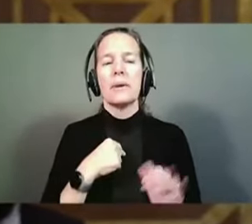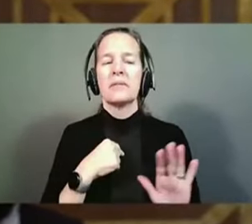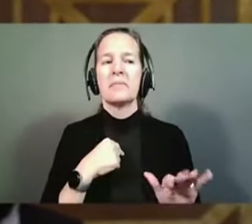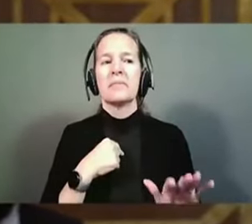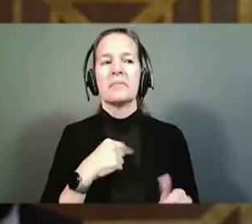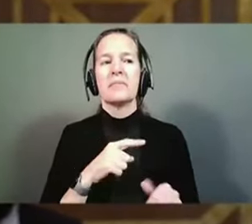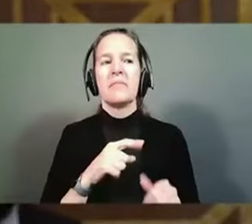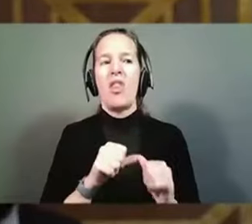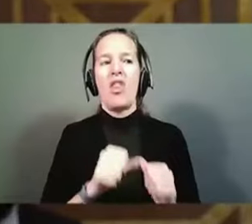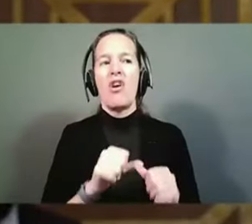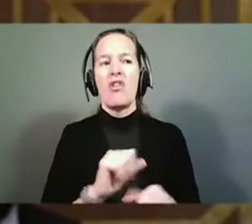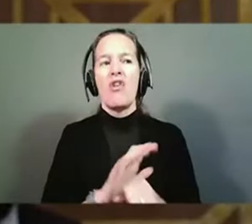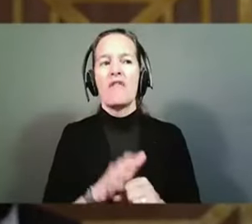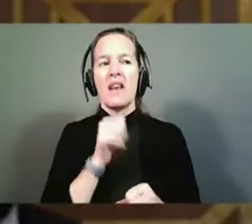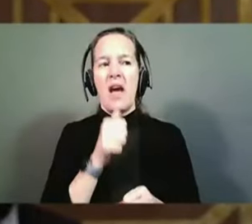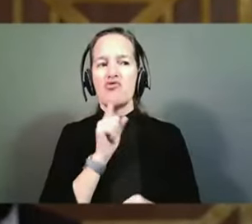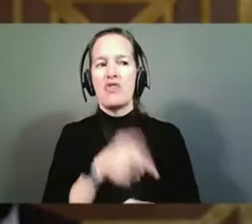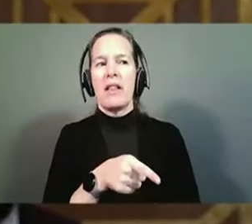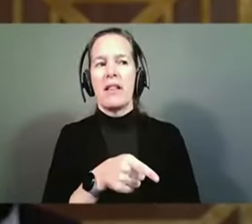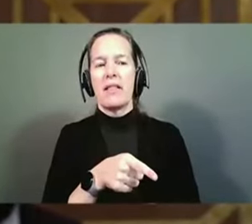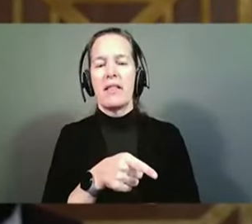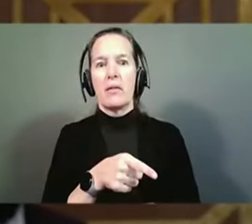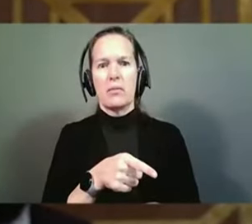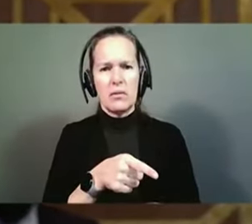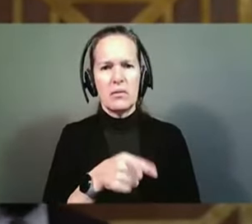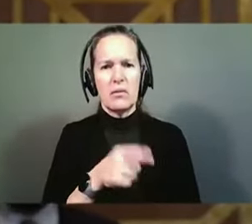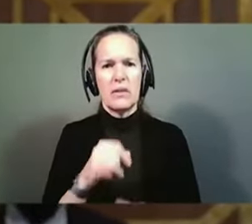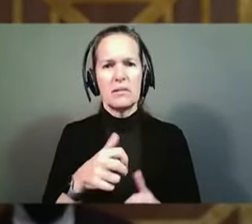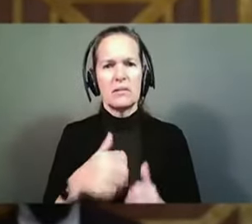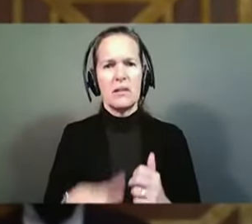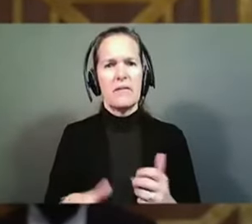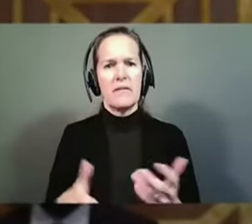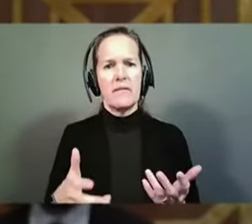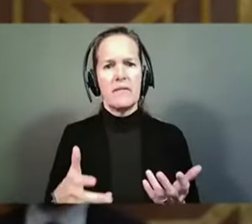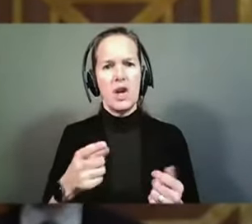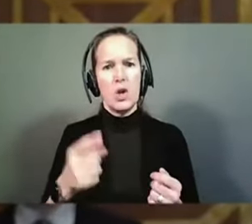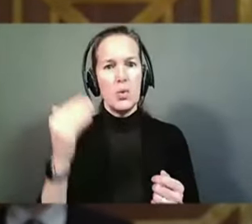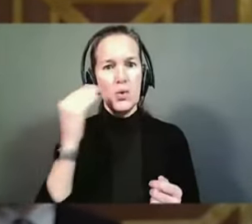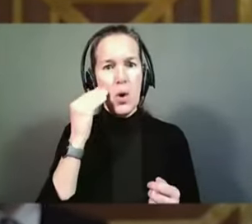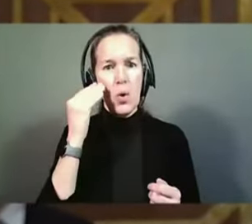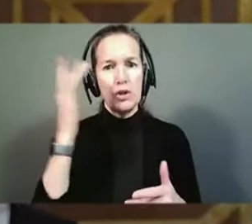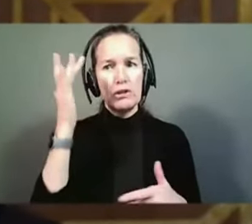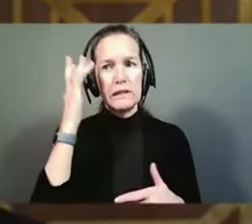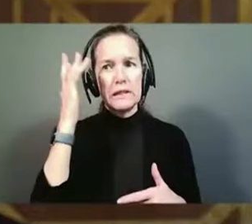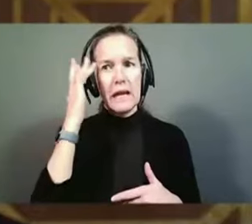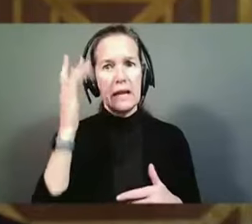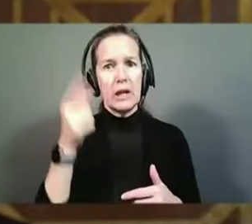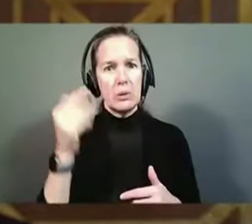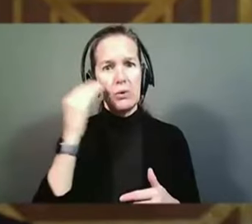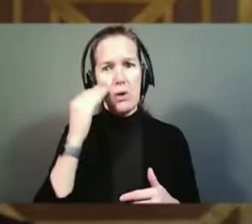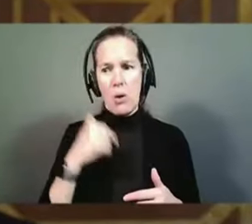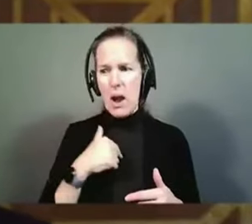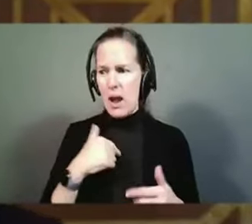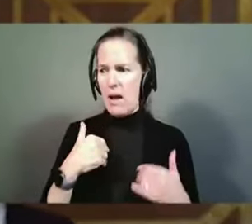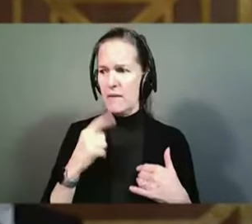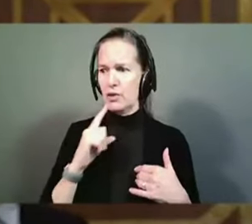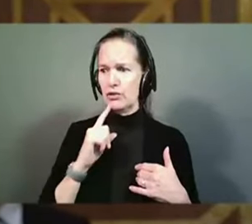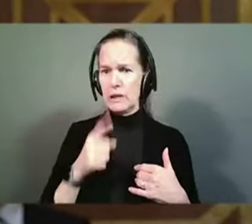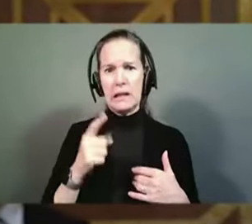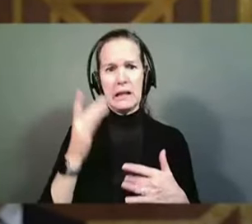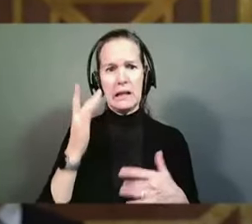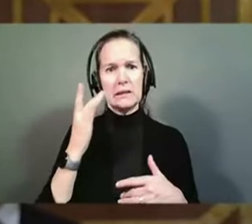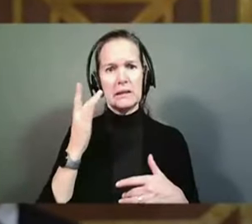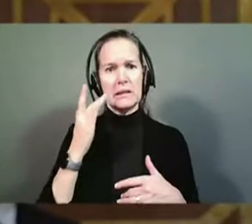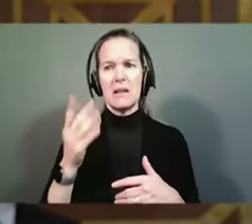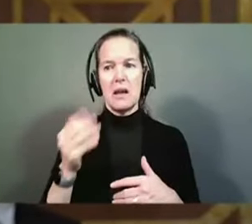So, and that's hard when you know you're sick and you know it's real and you have a medical professional telling you that they don't believe